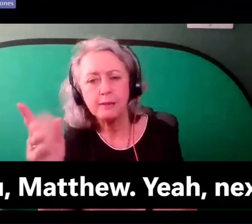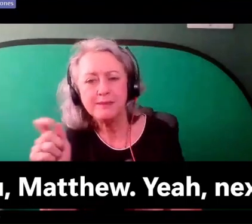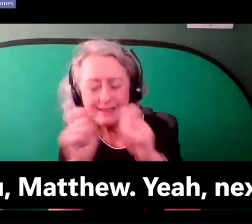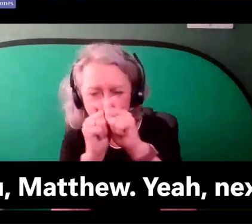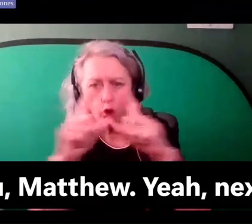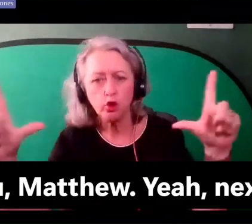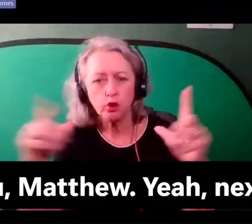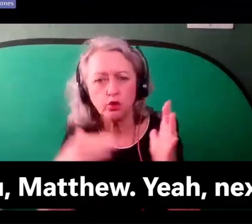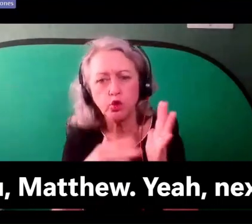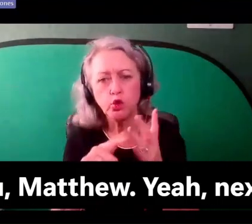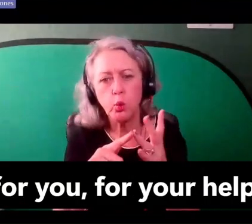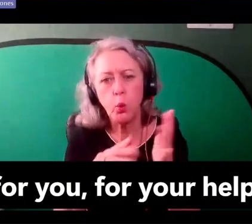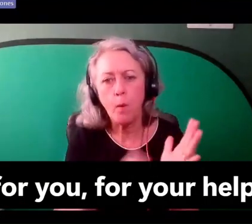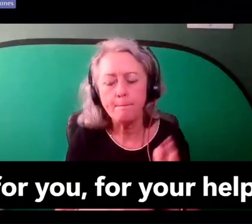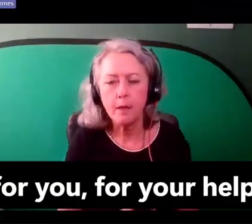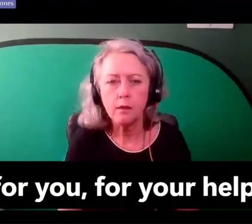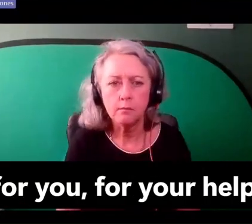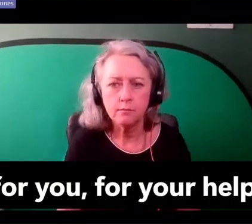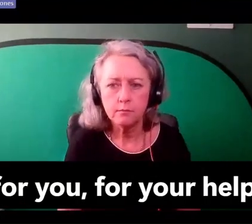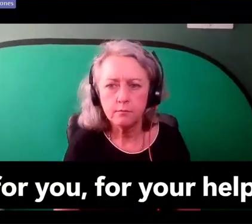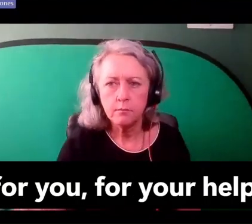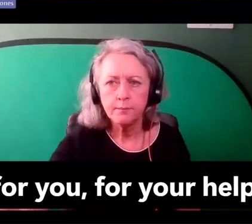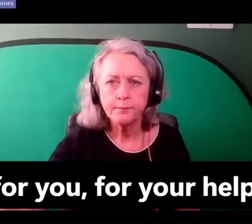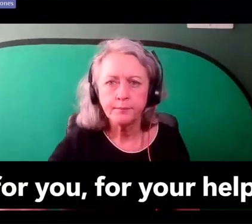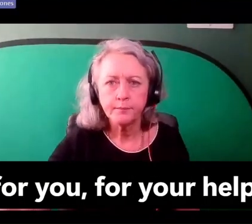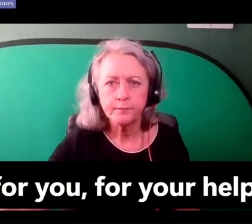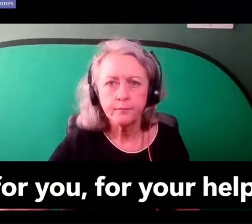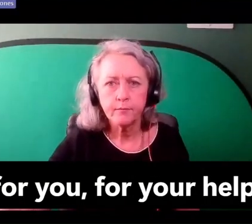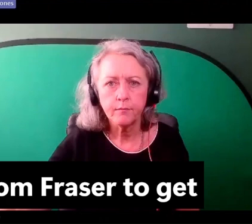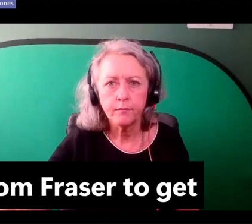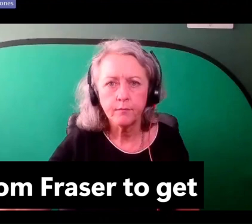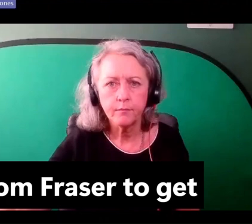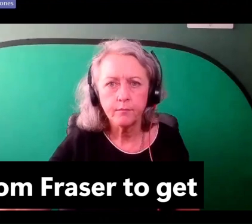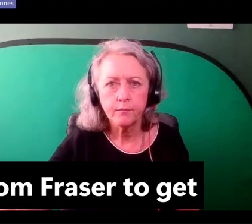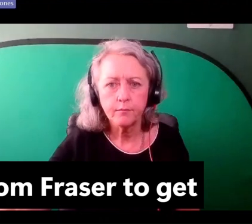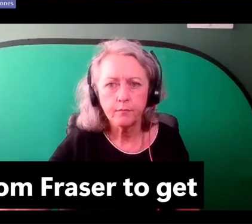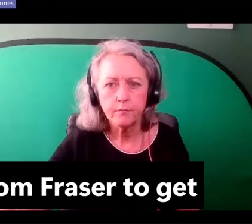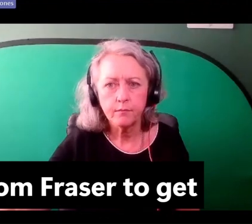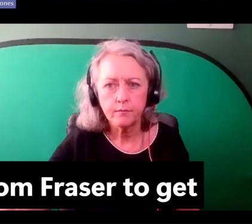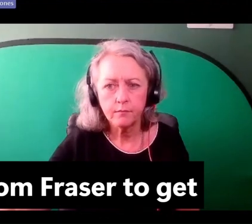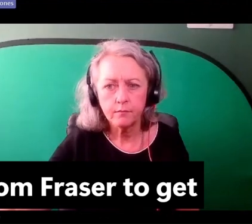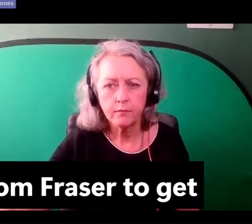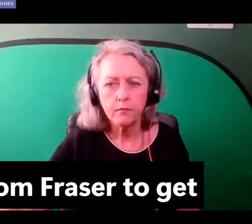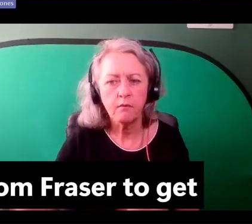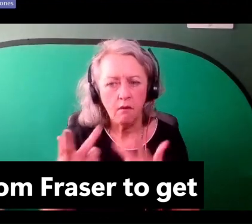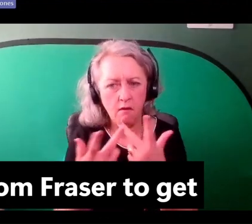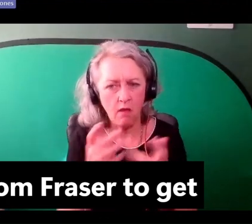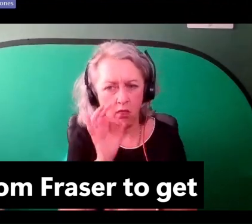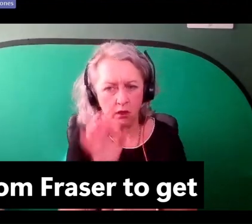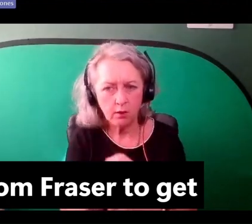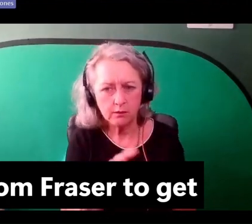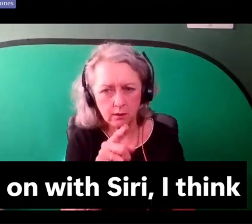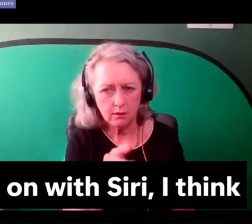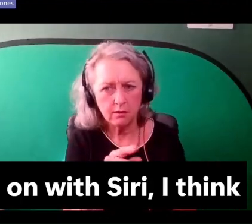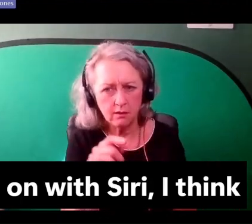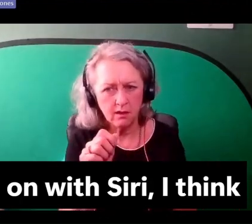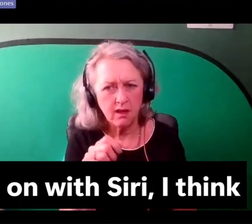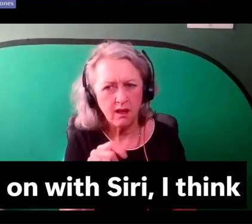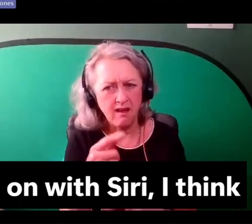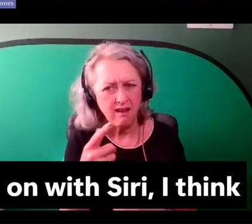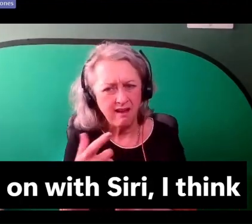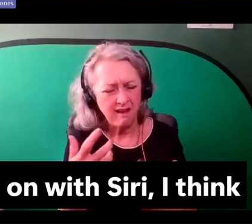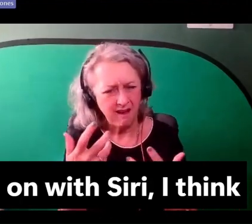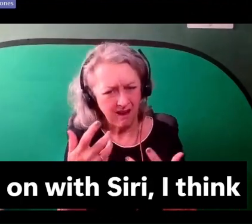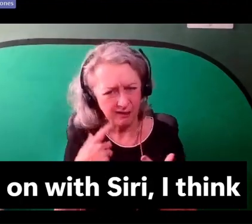Excellent. Thank you, Matthew. Yeah, next question, probably for yourself, Matthew, is from Fraser. To get VoiceOver